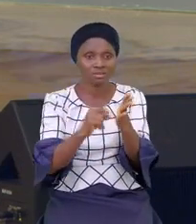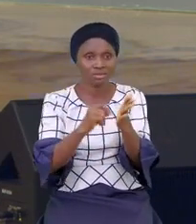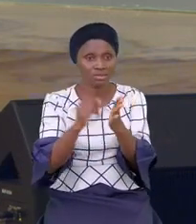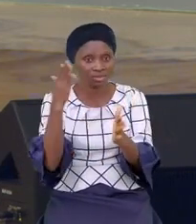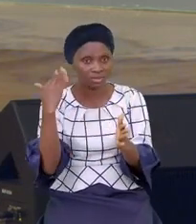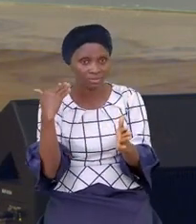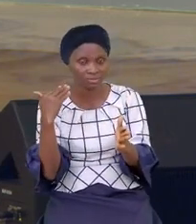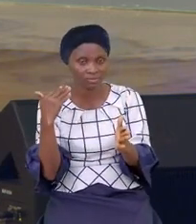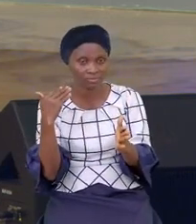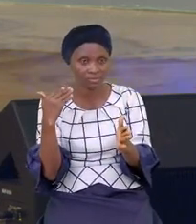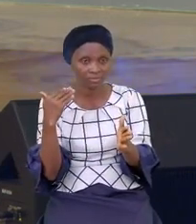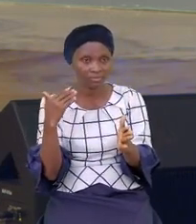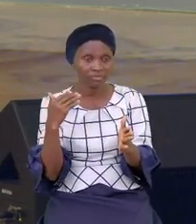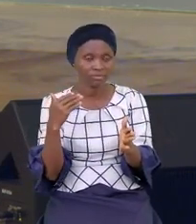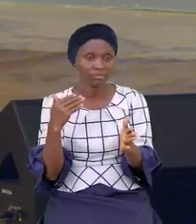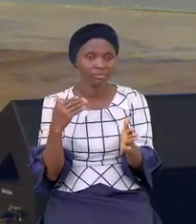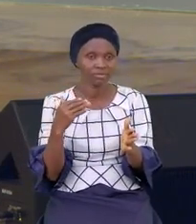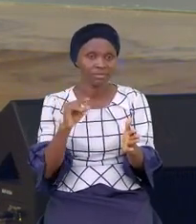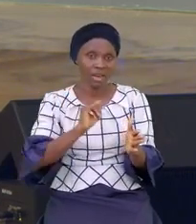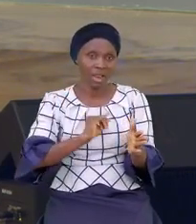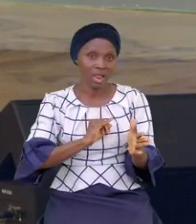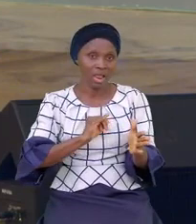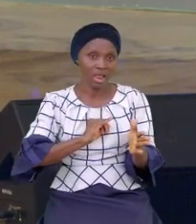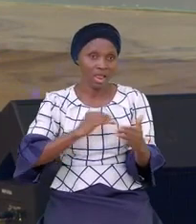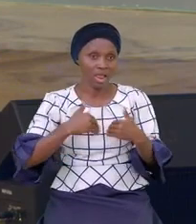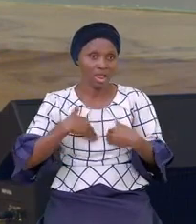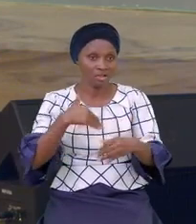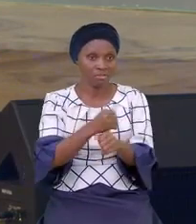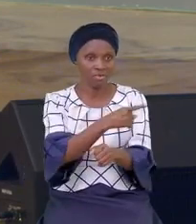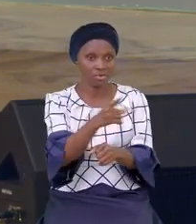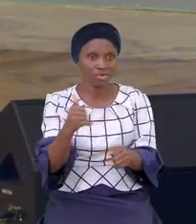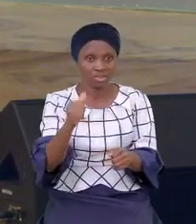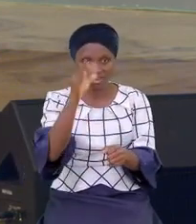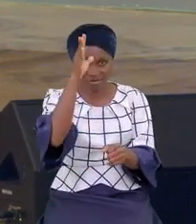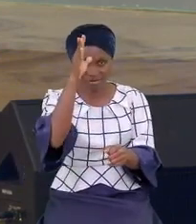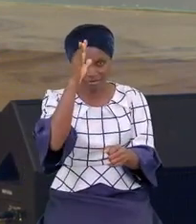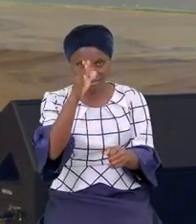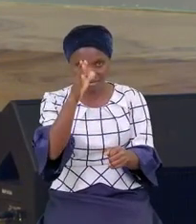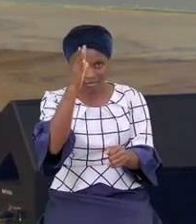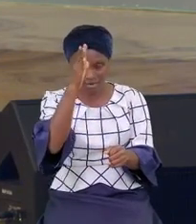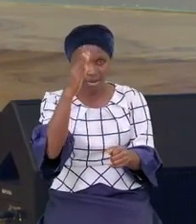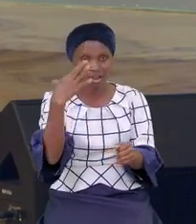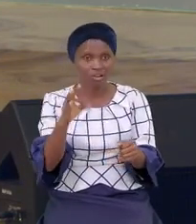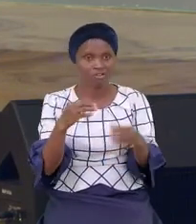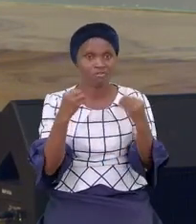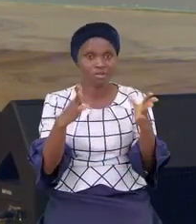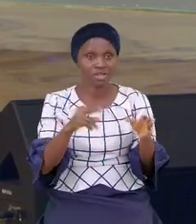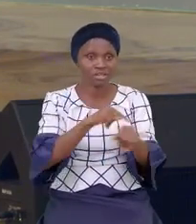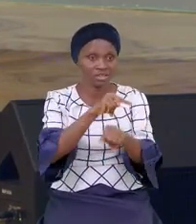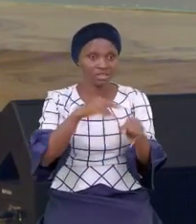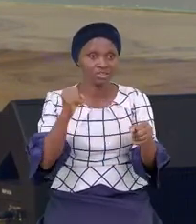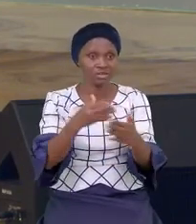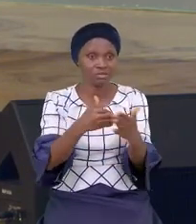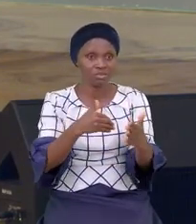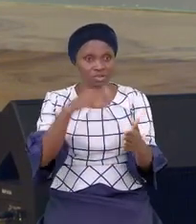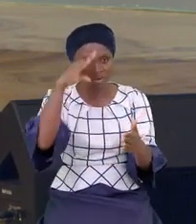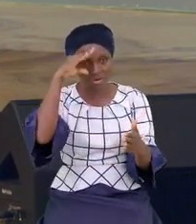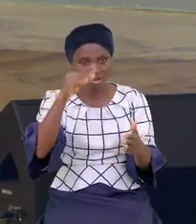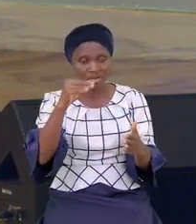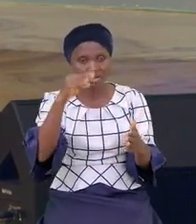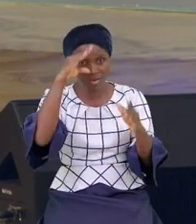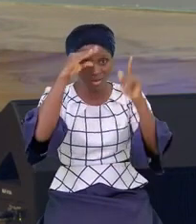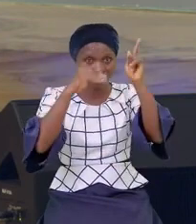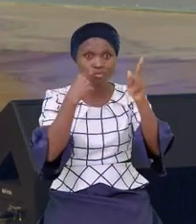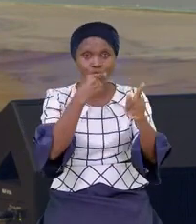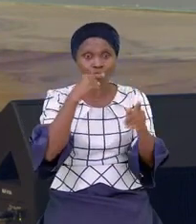is written, I have made thee a father of many nations before him